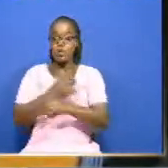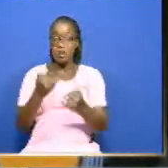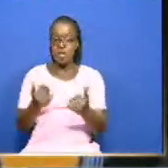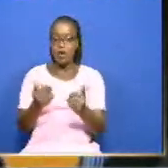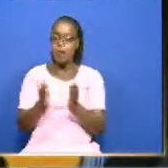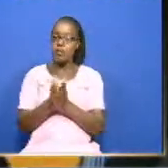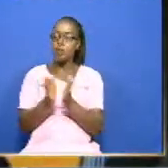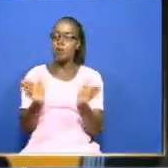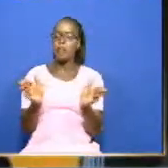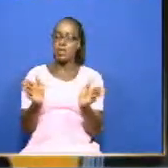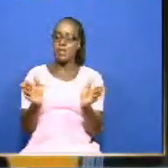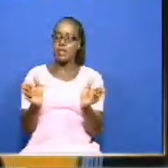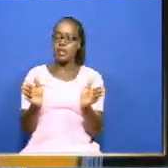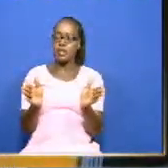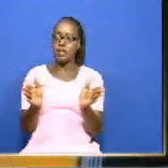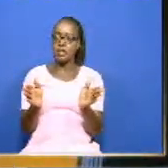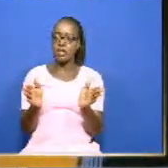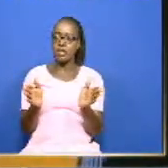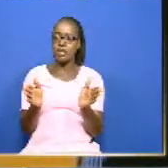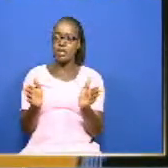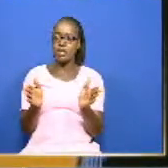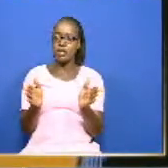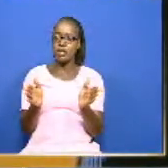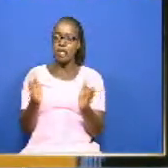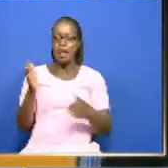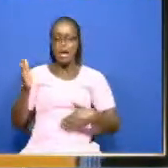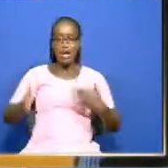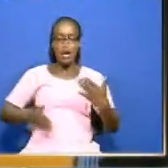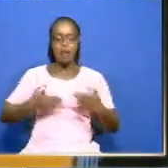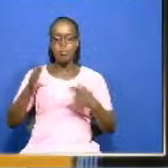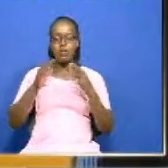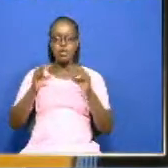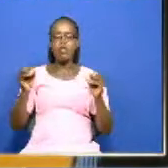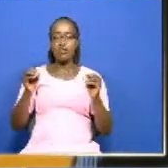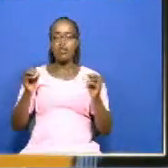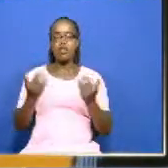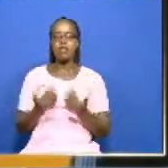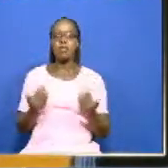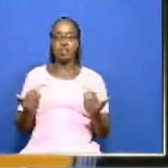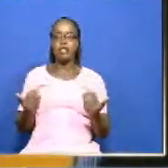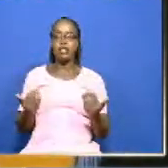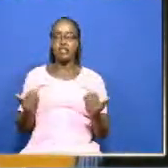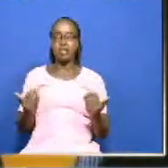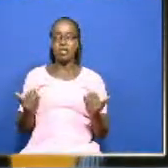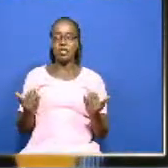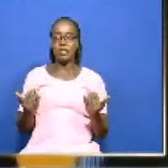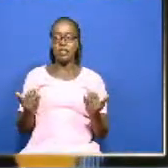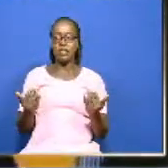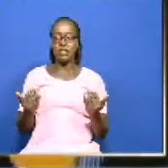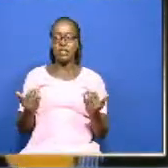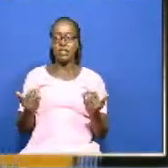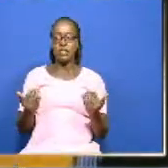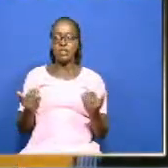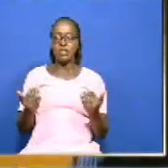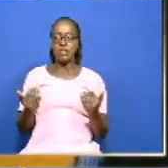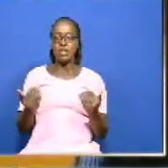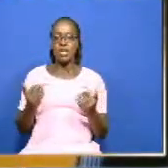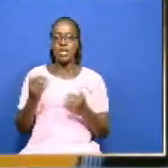public were not very happy that our children were going to lose 1